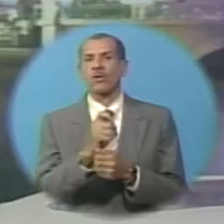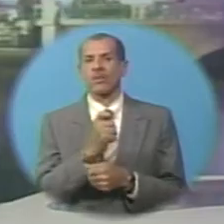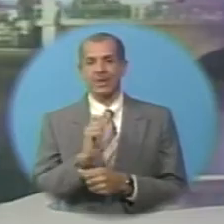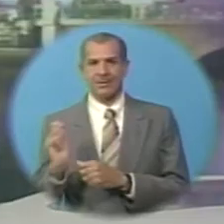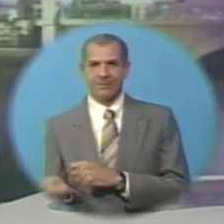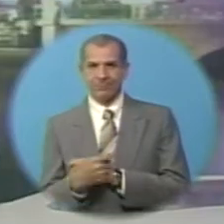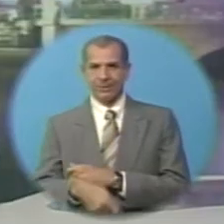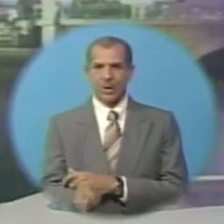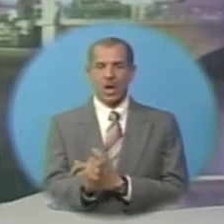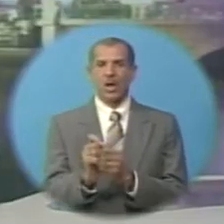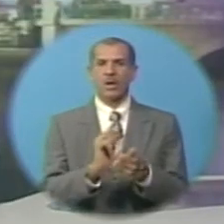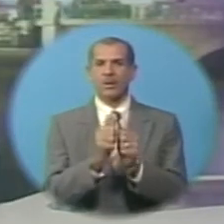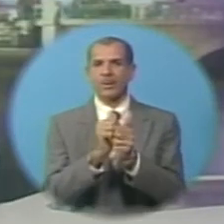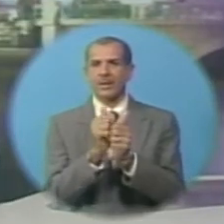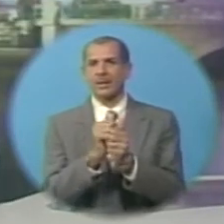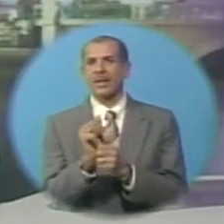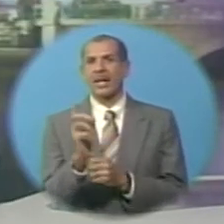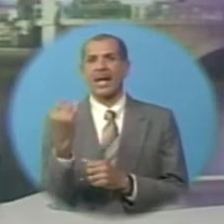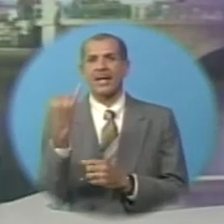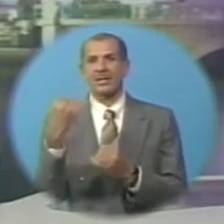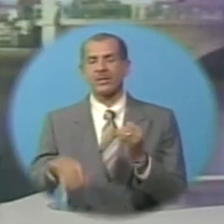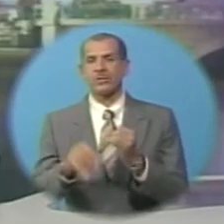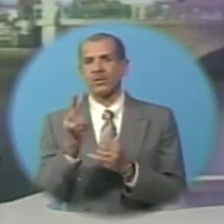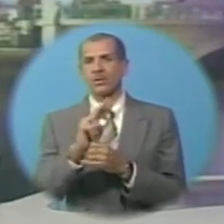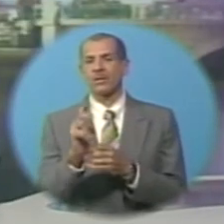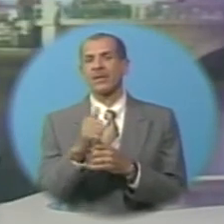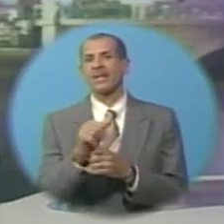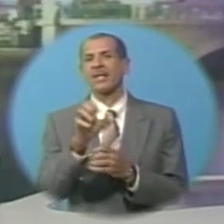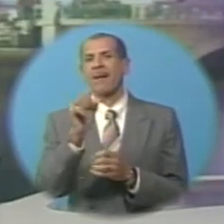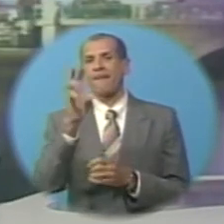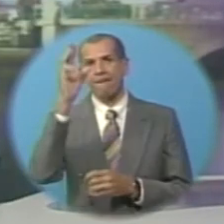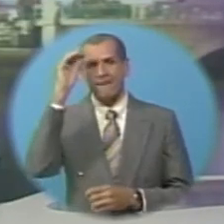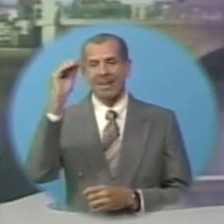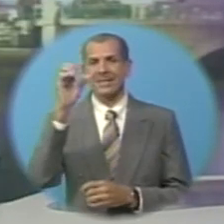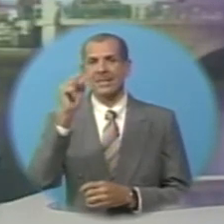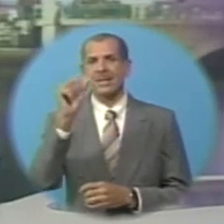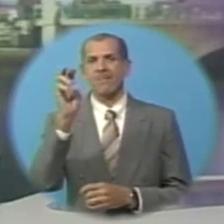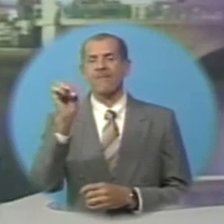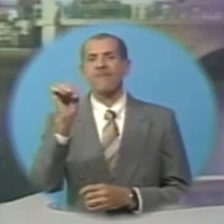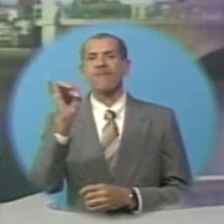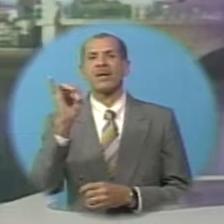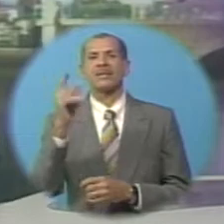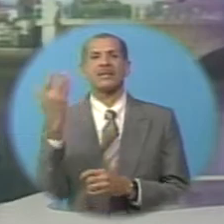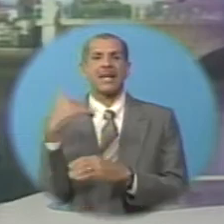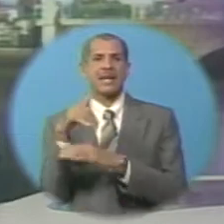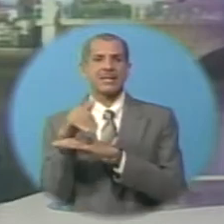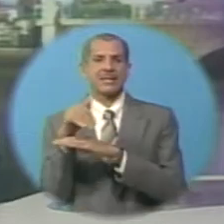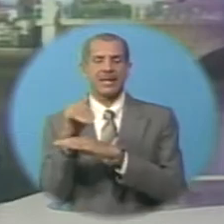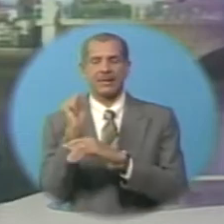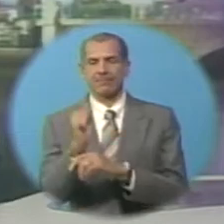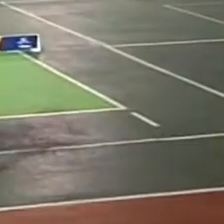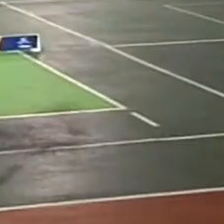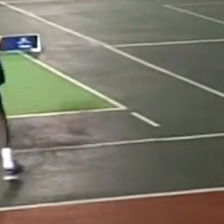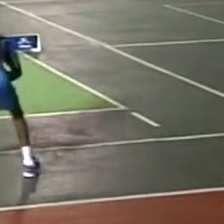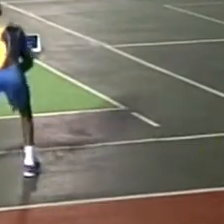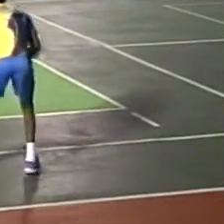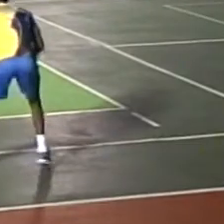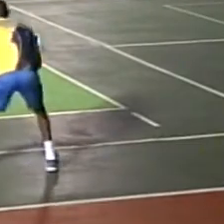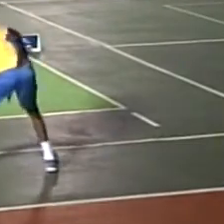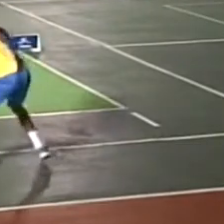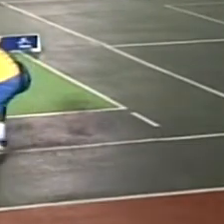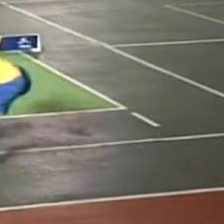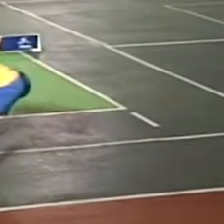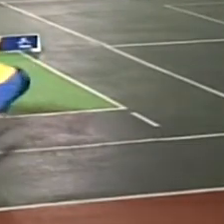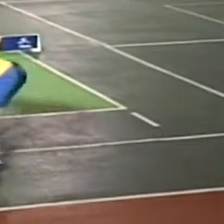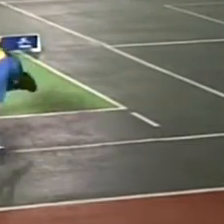competition. The last 2 booked their places in the men's semi-finals last night. Here are some of the highlights. The number 2